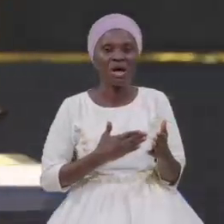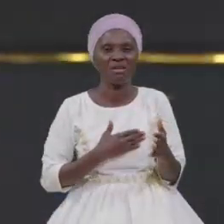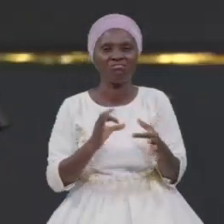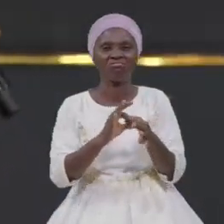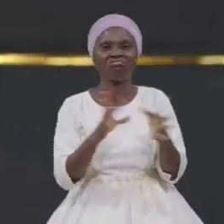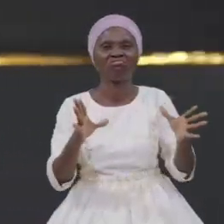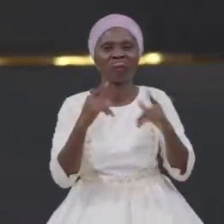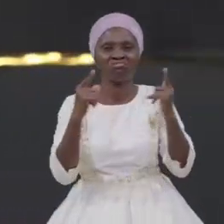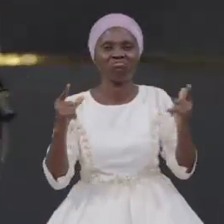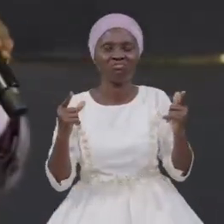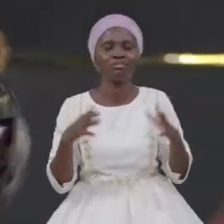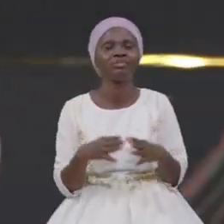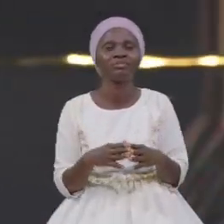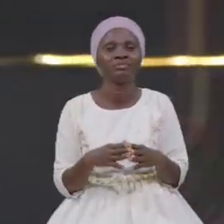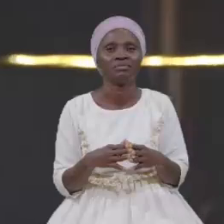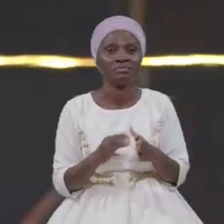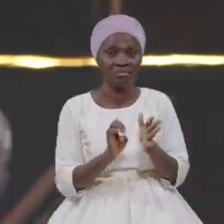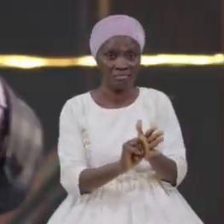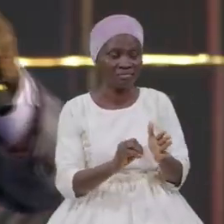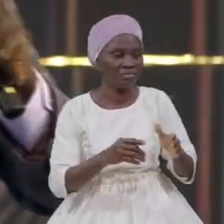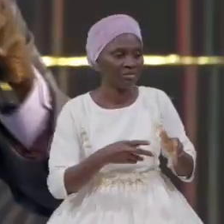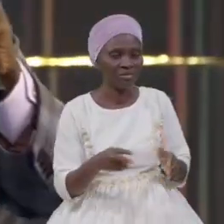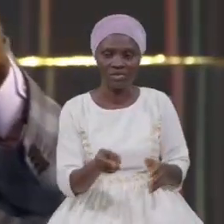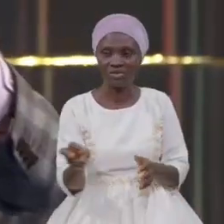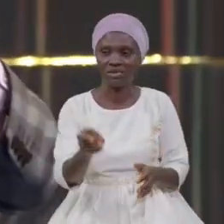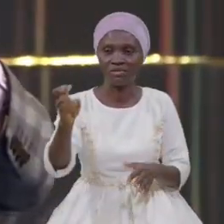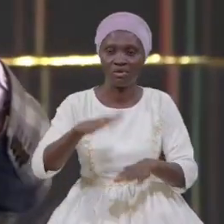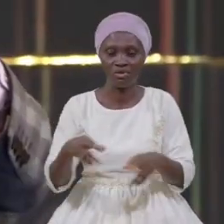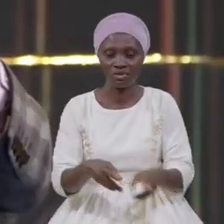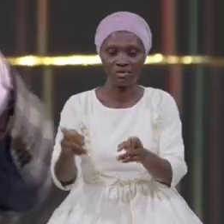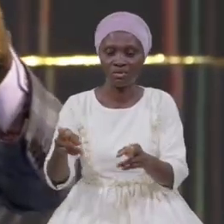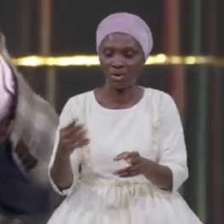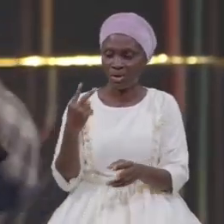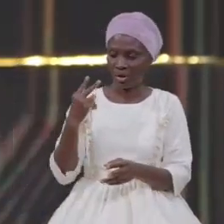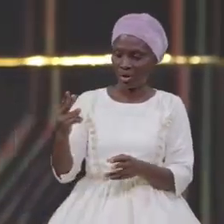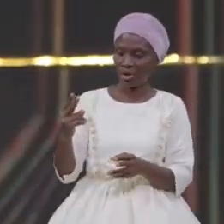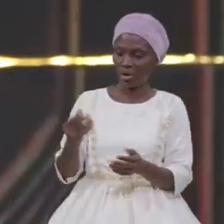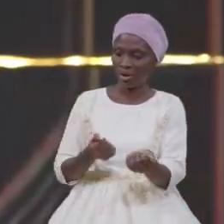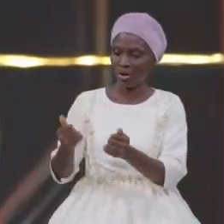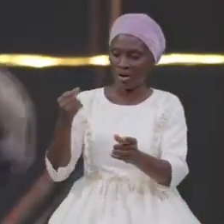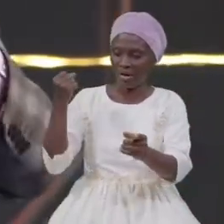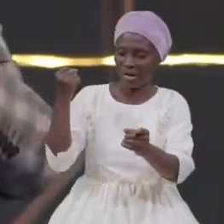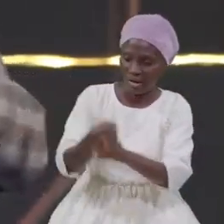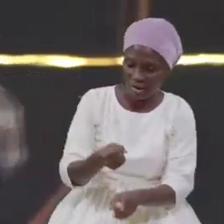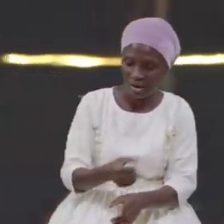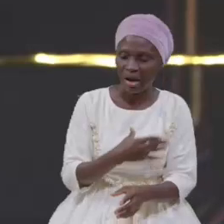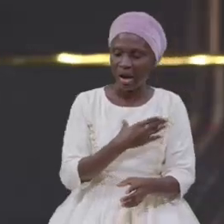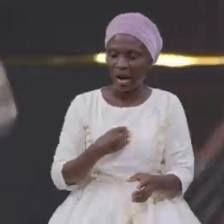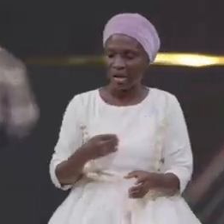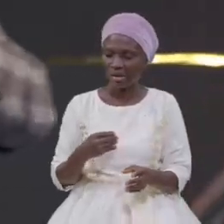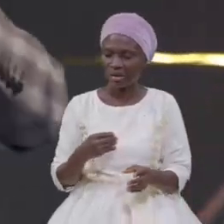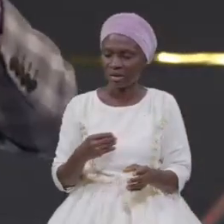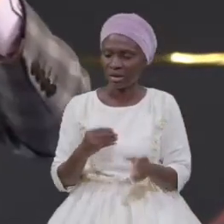traveling on the road. There was an accident. And miraculously,